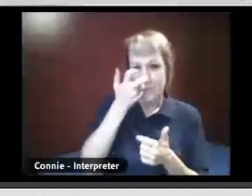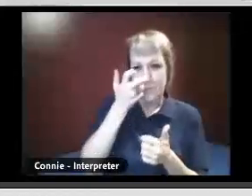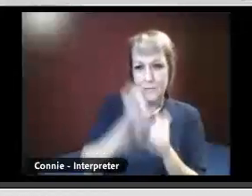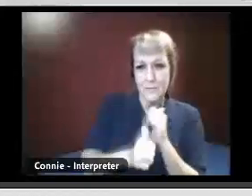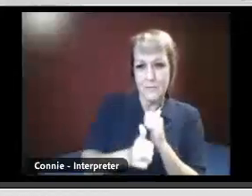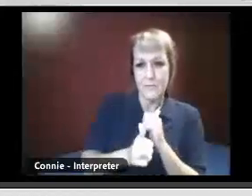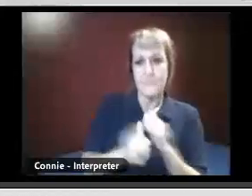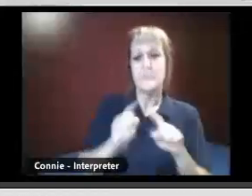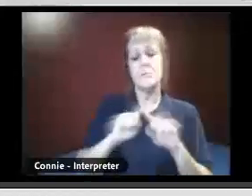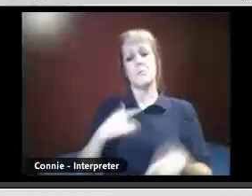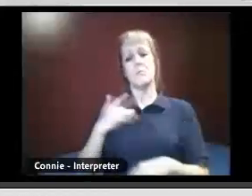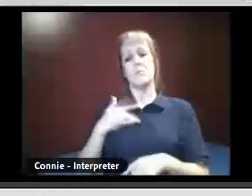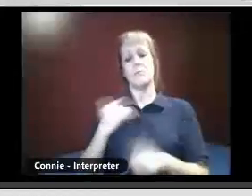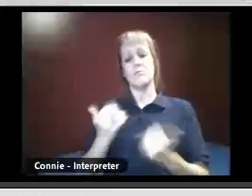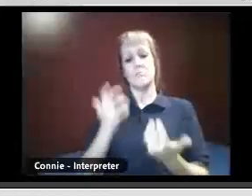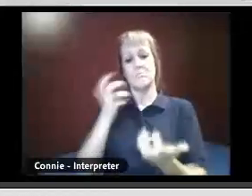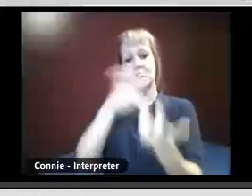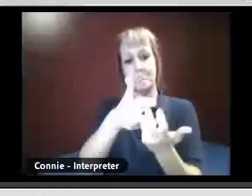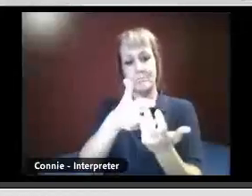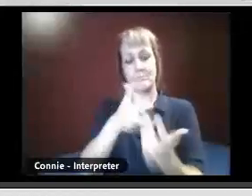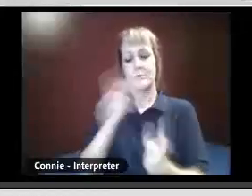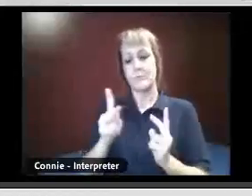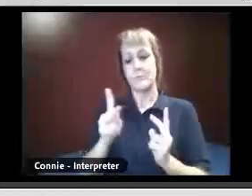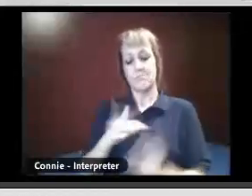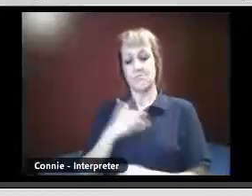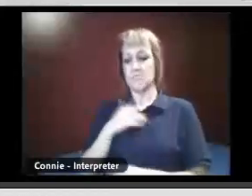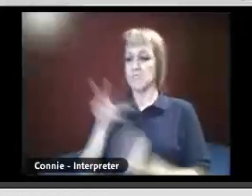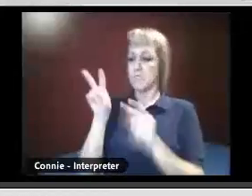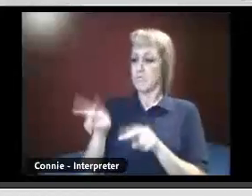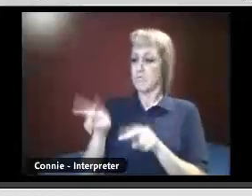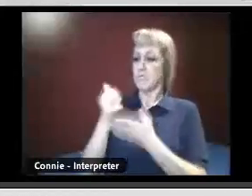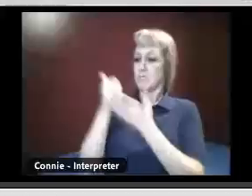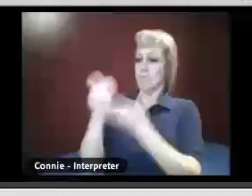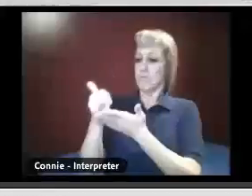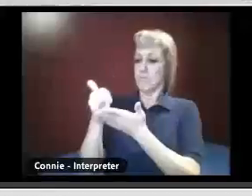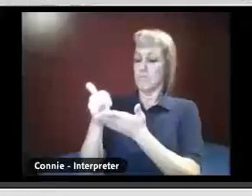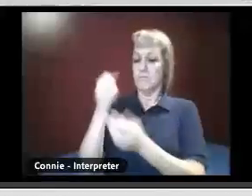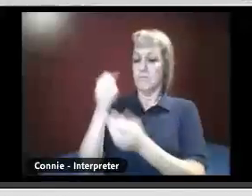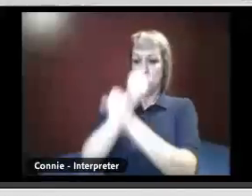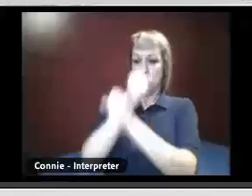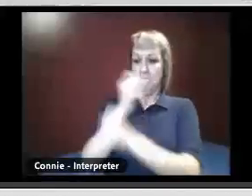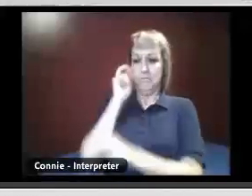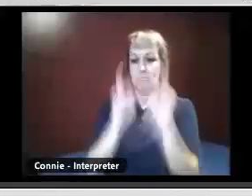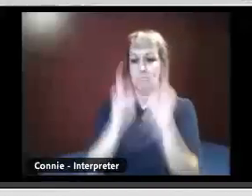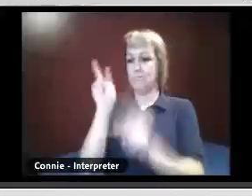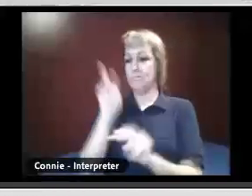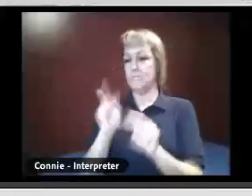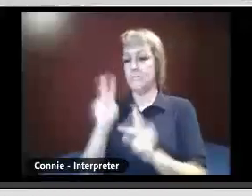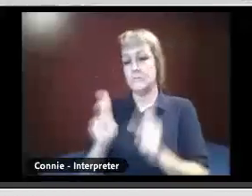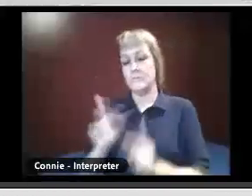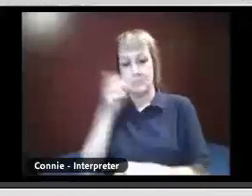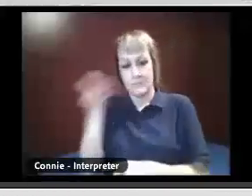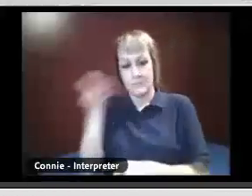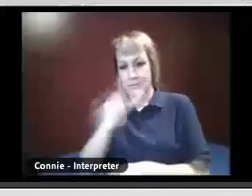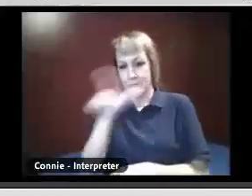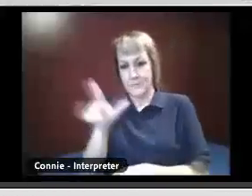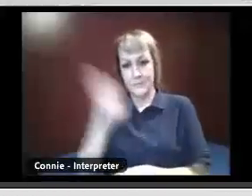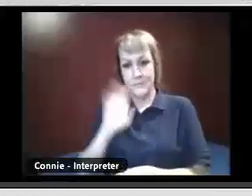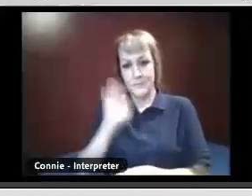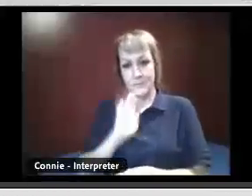campus. There's visibility. You bring people into the library that maybe has not been in the library